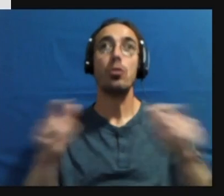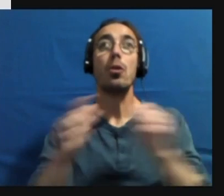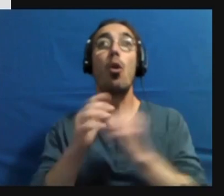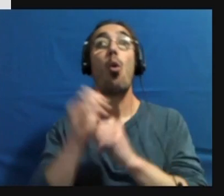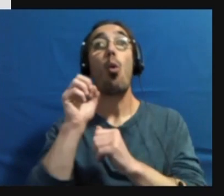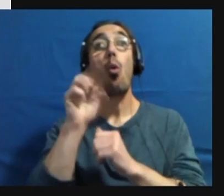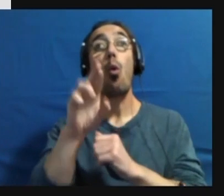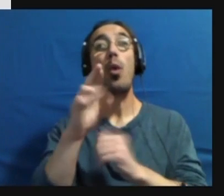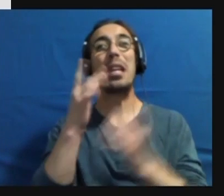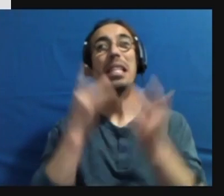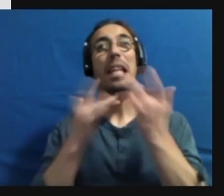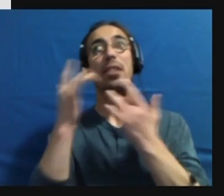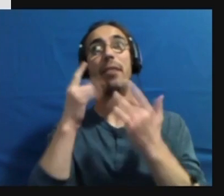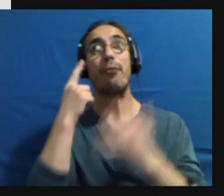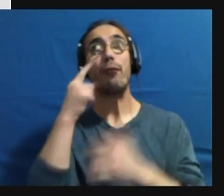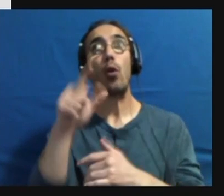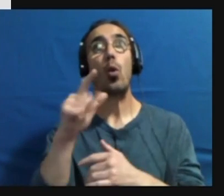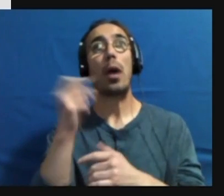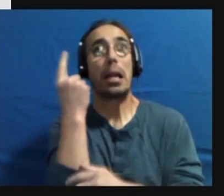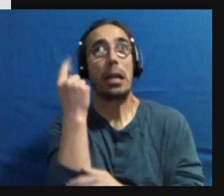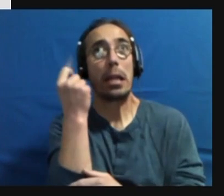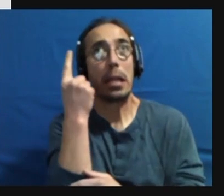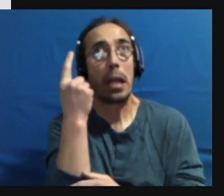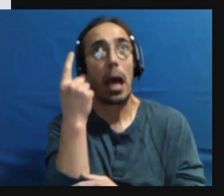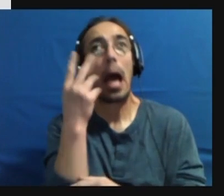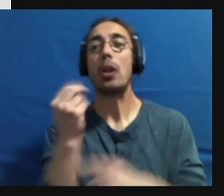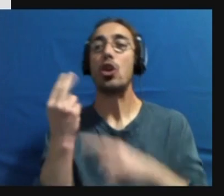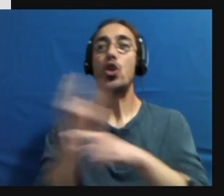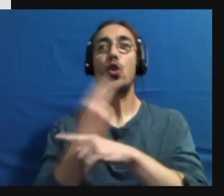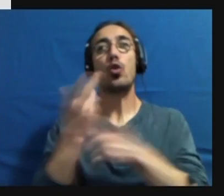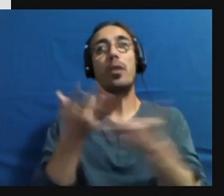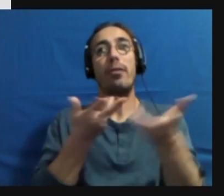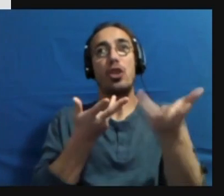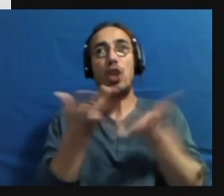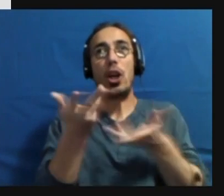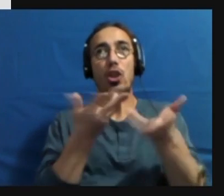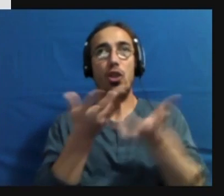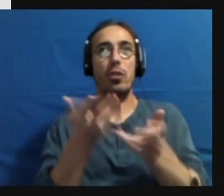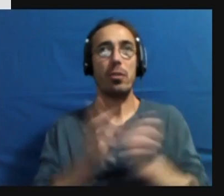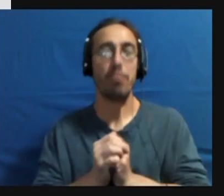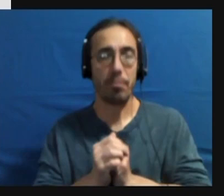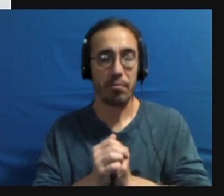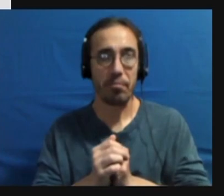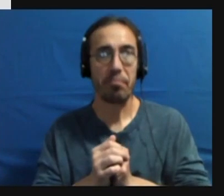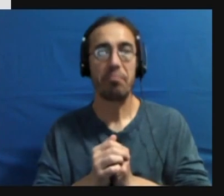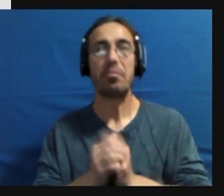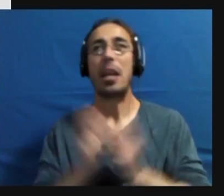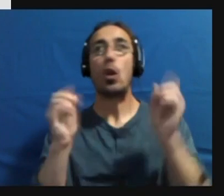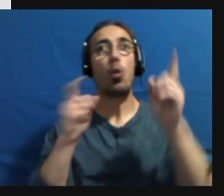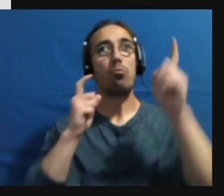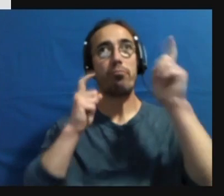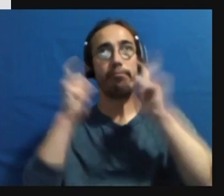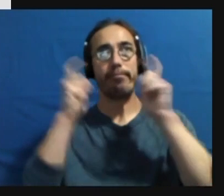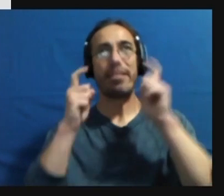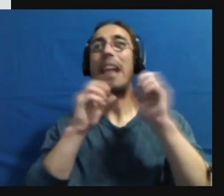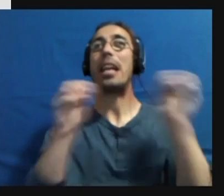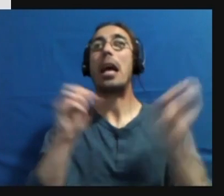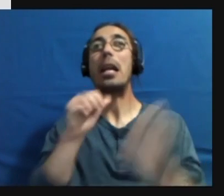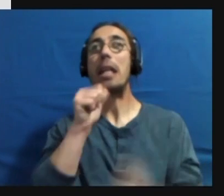or deficits in understanding and use of gestures, a total lack of facial expression and nonverbal